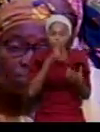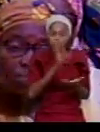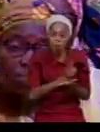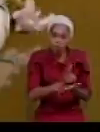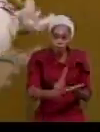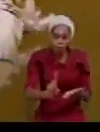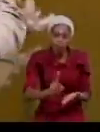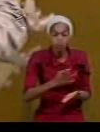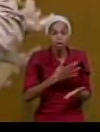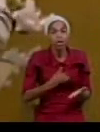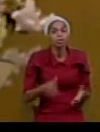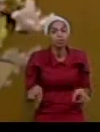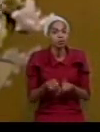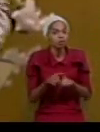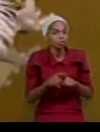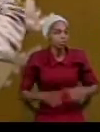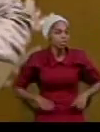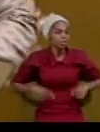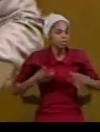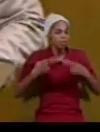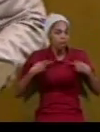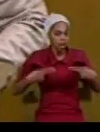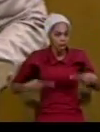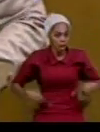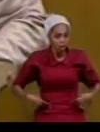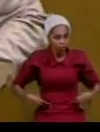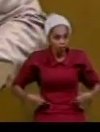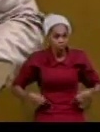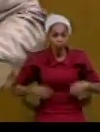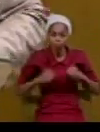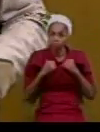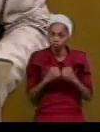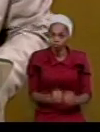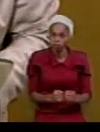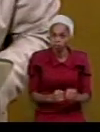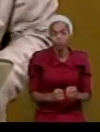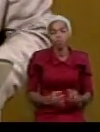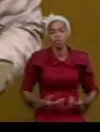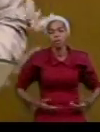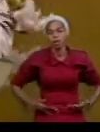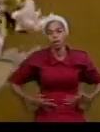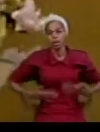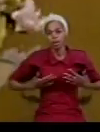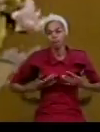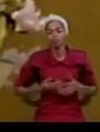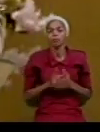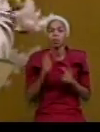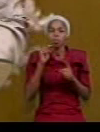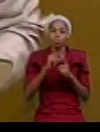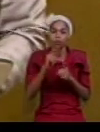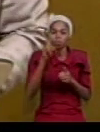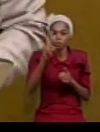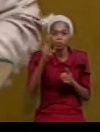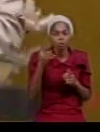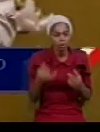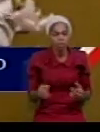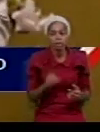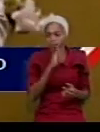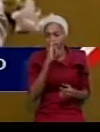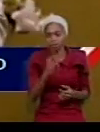much. We're going to look at this teaching under three subtopics. The first one is classification of